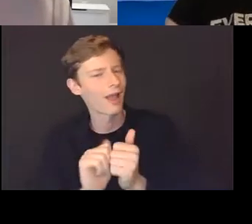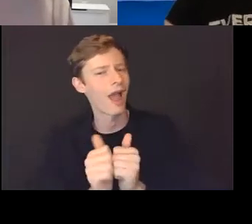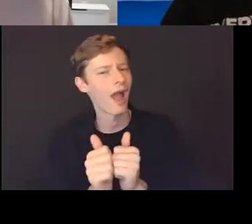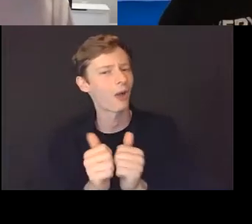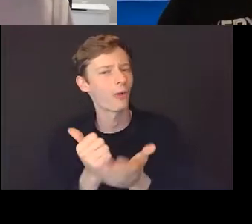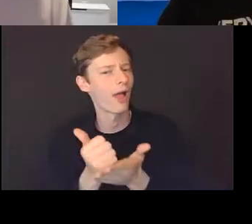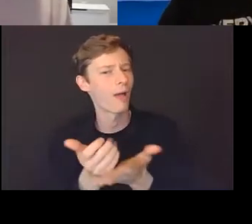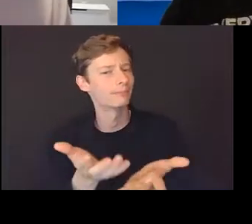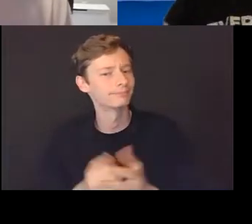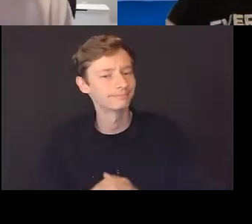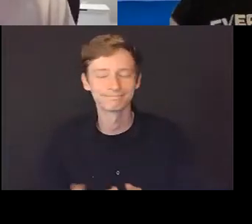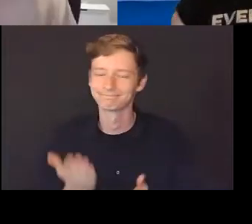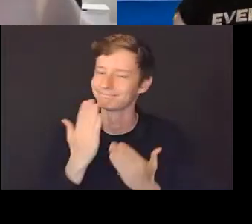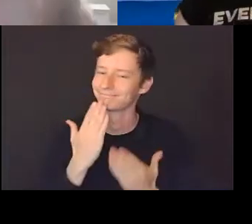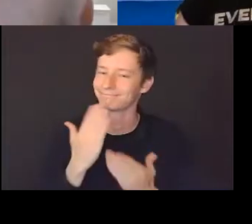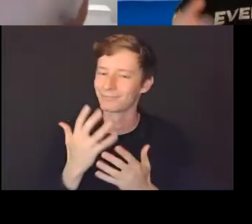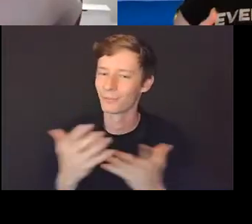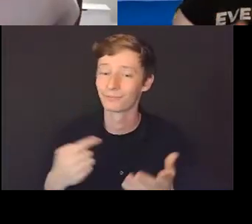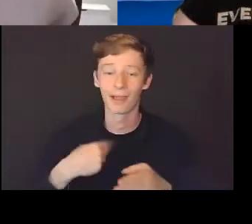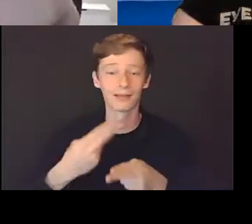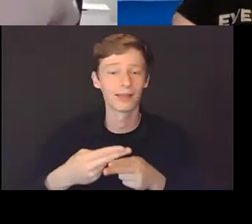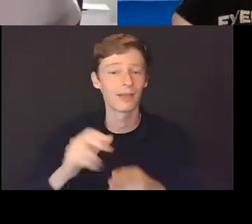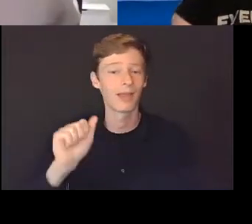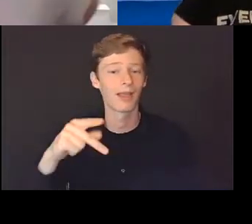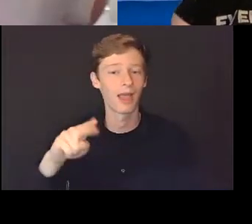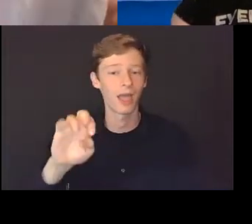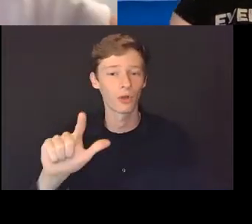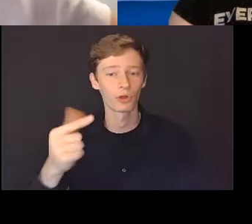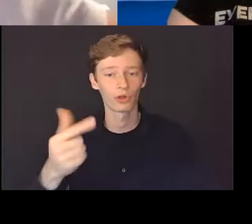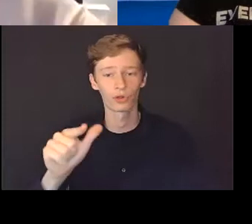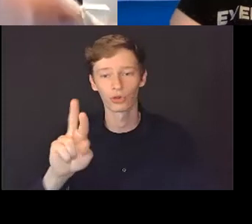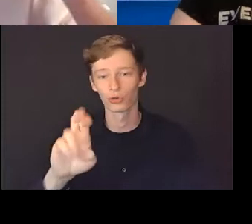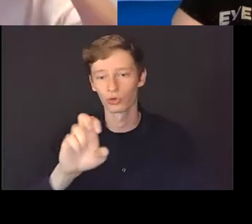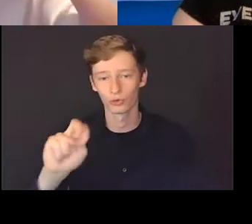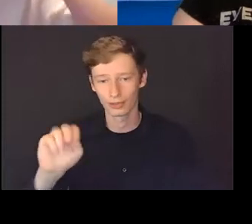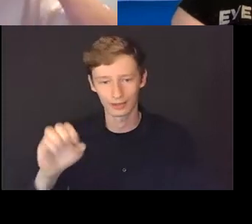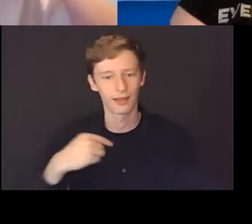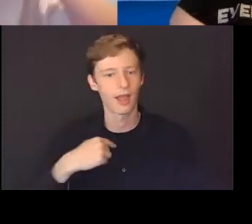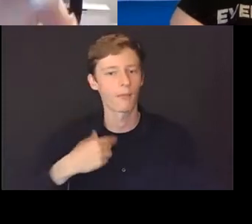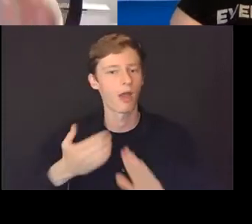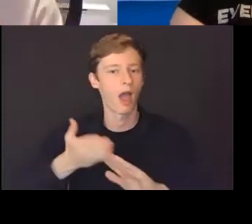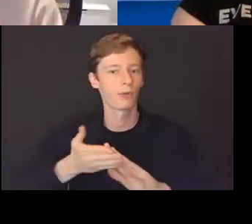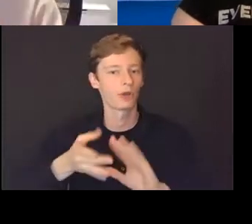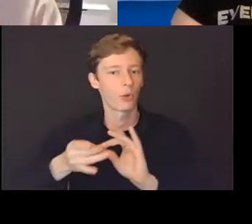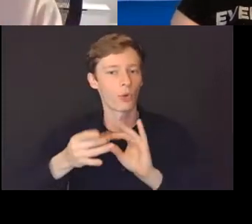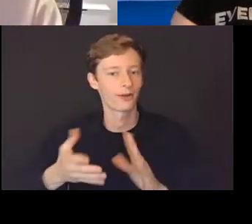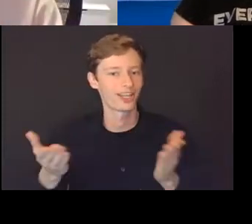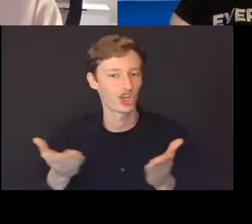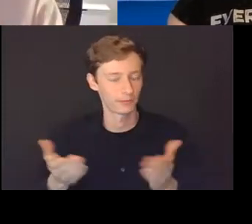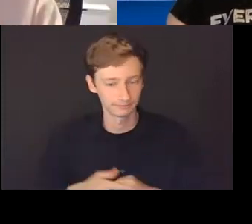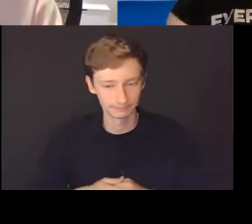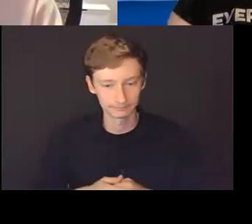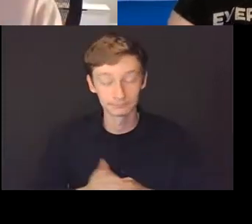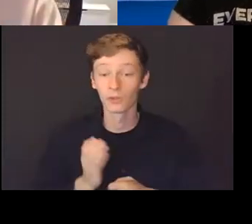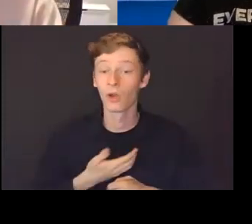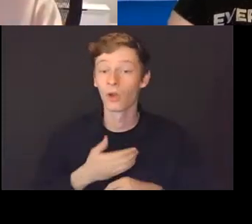Absolutely. Thank you so much, Brianna. My name is April Green, and I am the operations coordinator at Blue Ridge Abortion Fund. Our organization